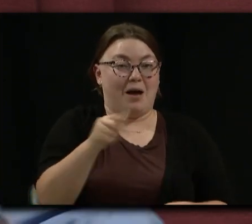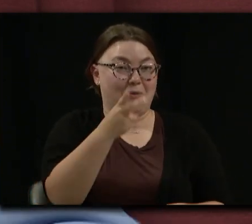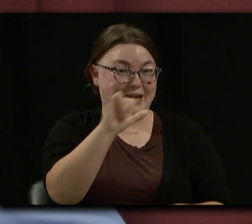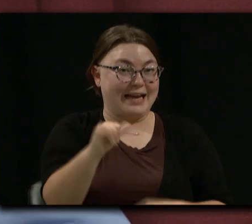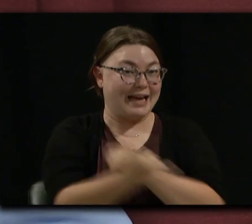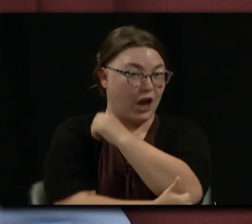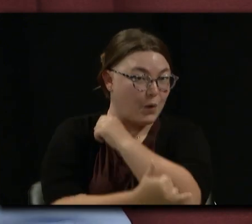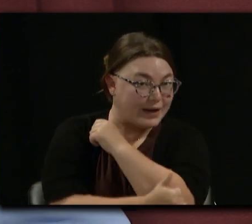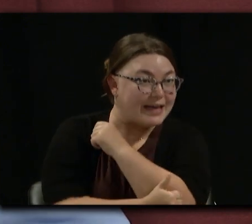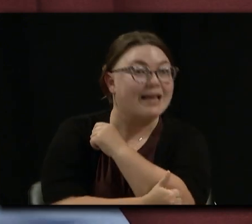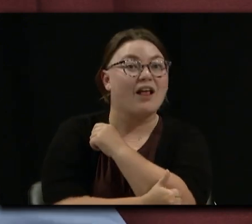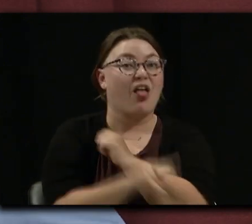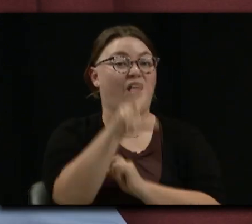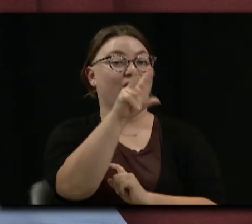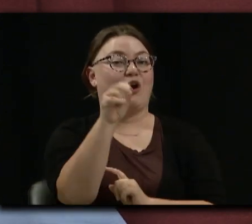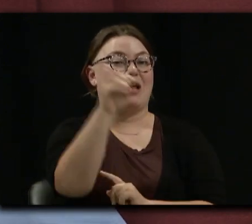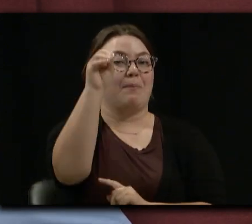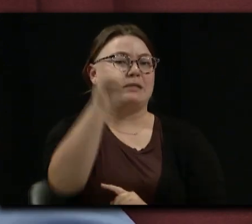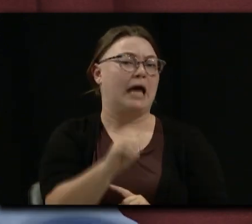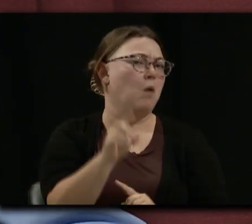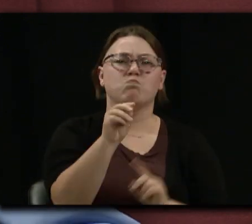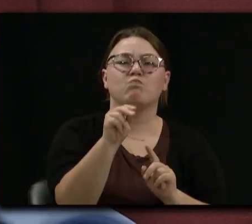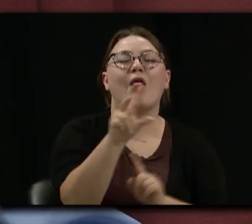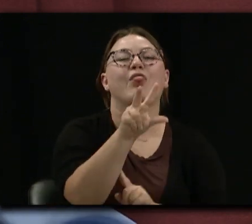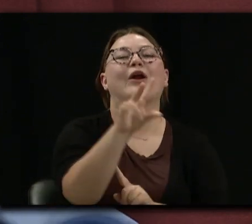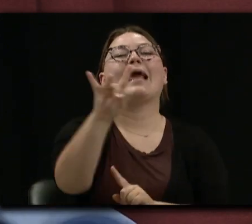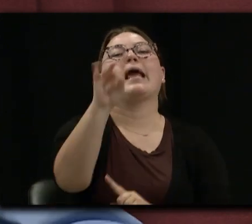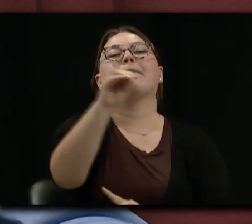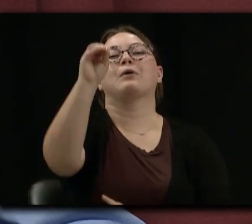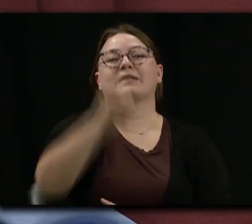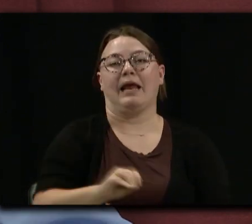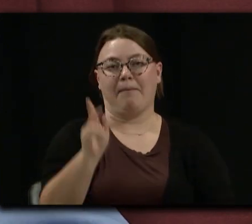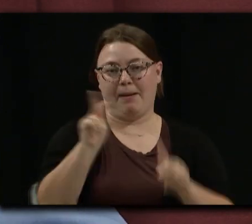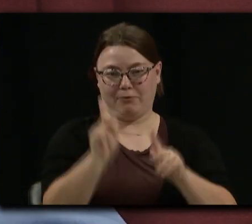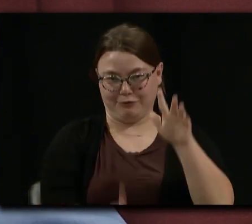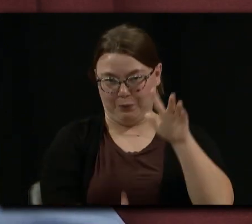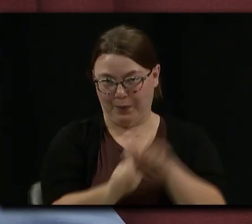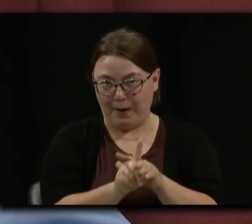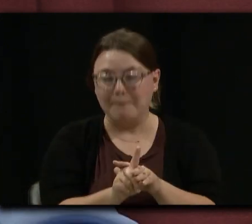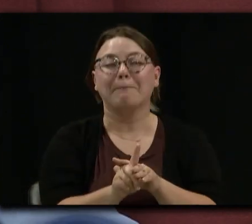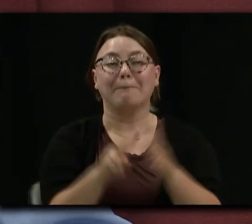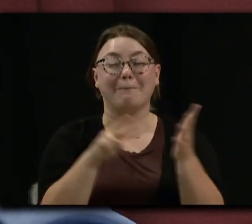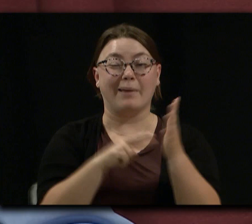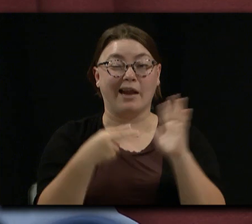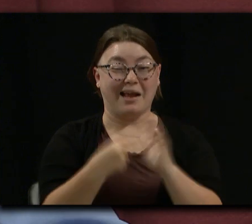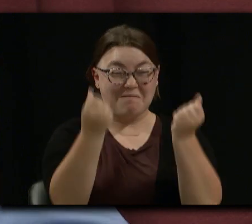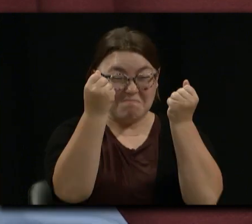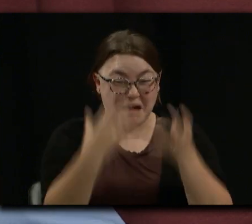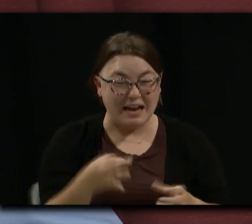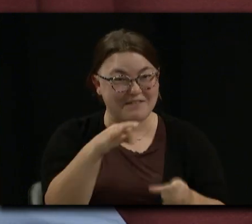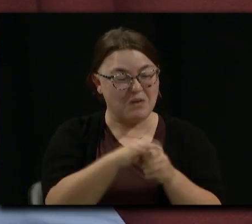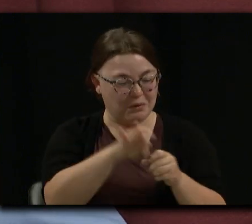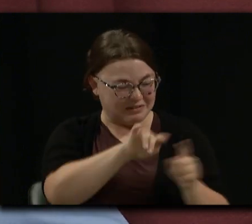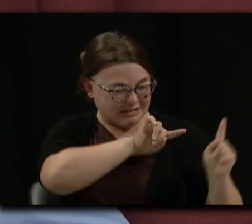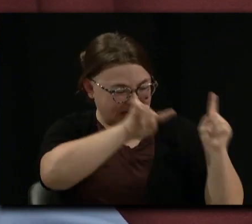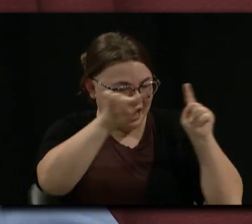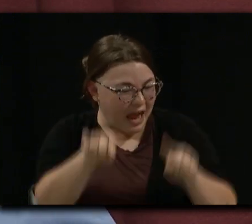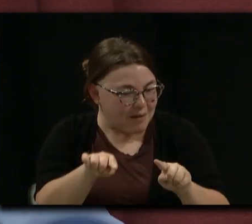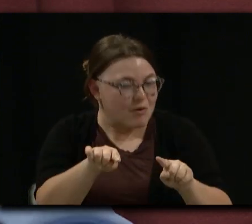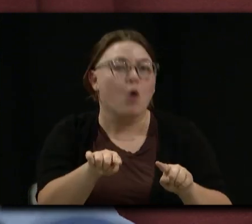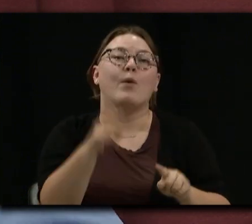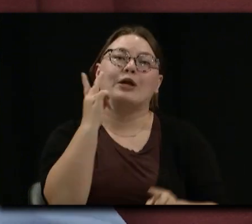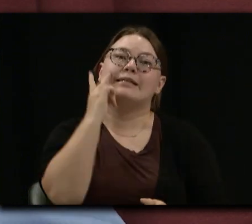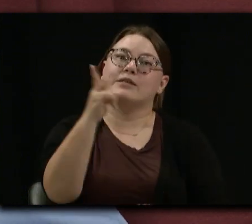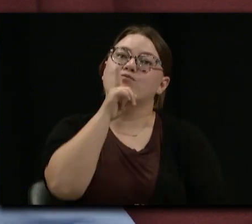over 30%, about 38%. So a lot more voters were out. We could see the effects of 458.